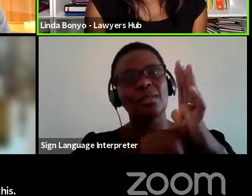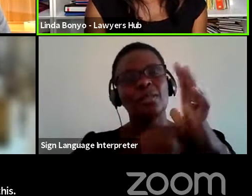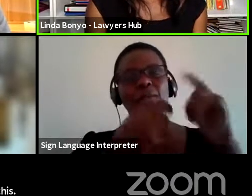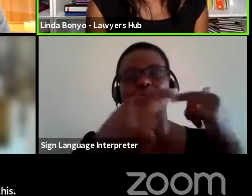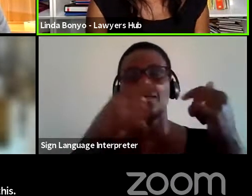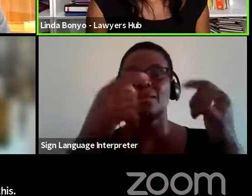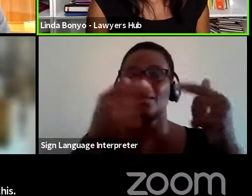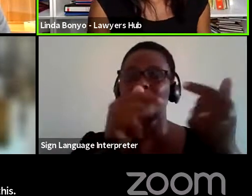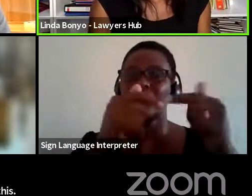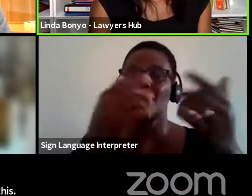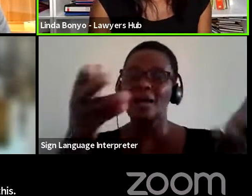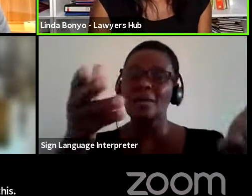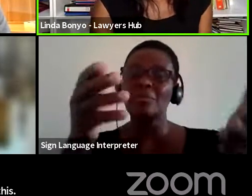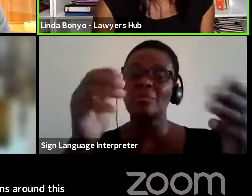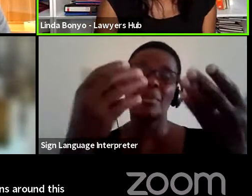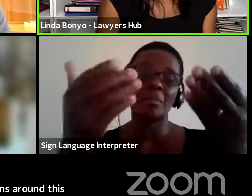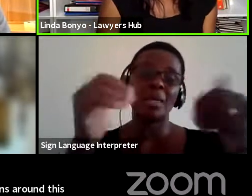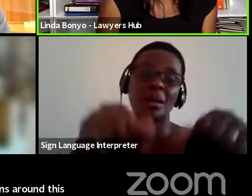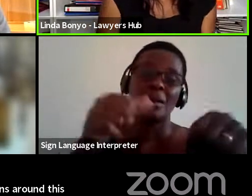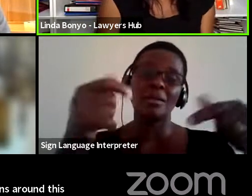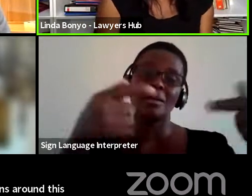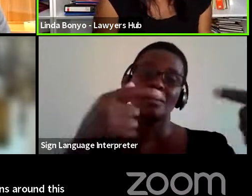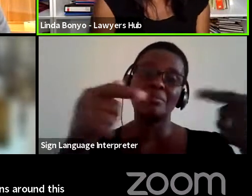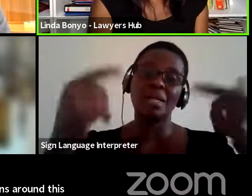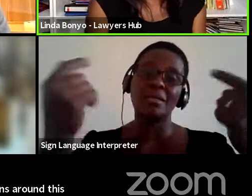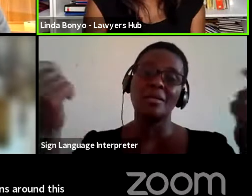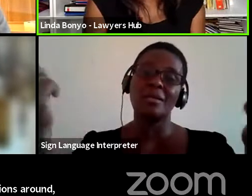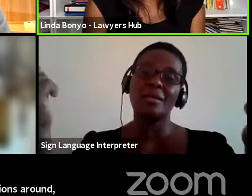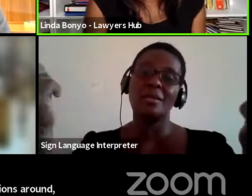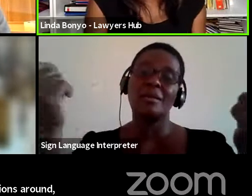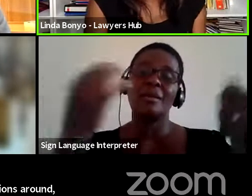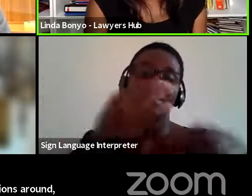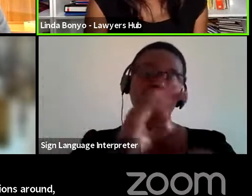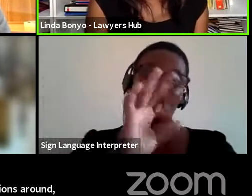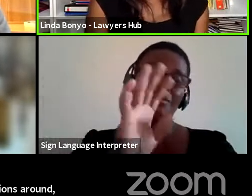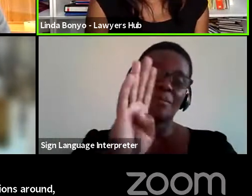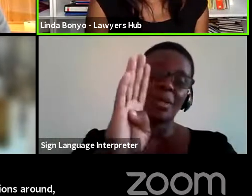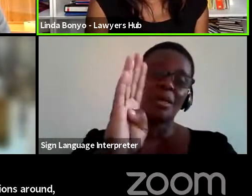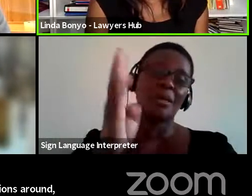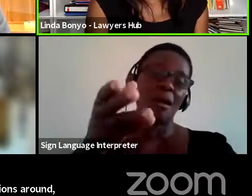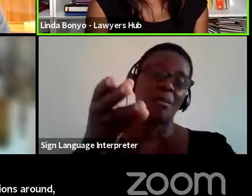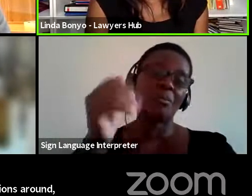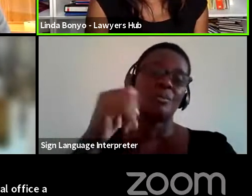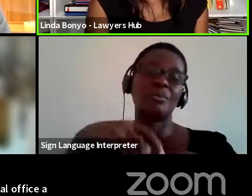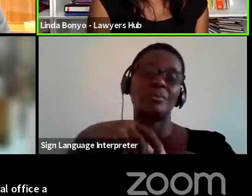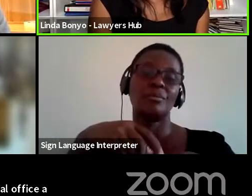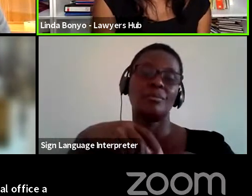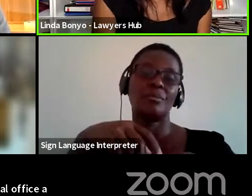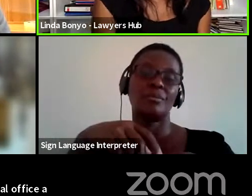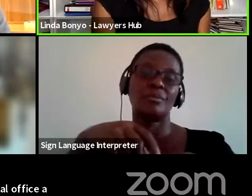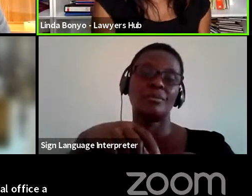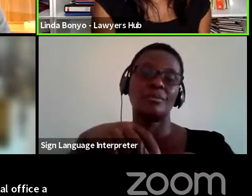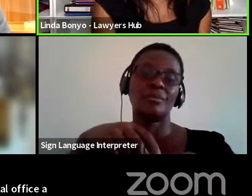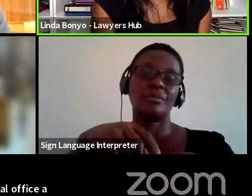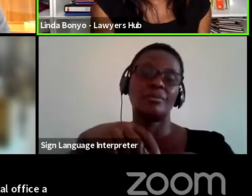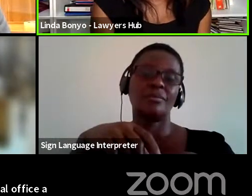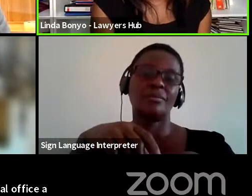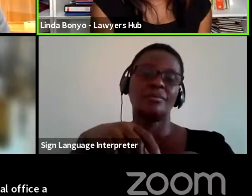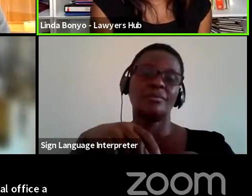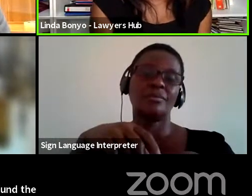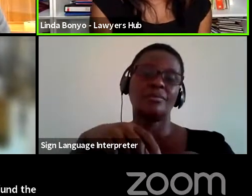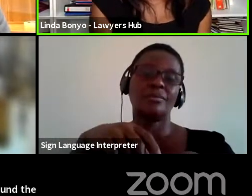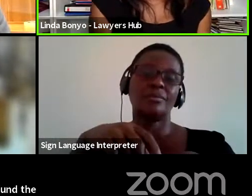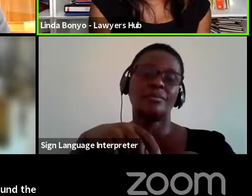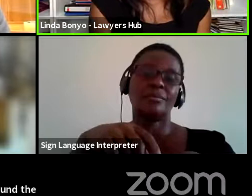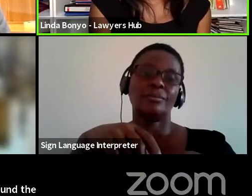around Facebook and its, the Facebook Oversight Board, where the same body that funds